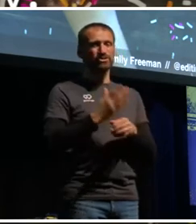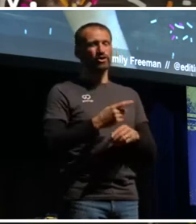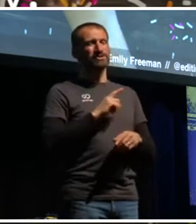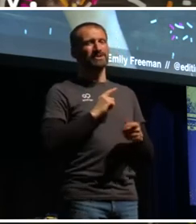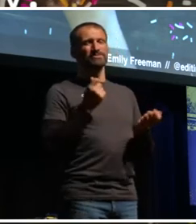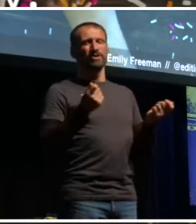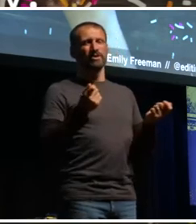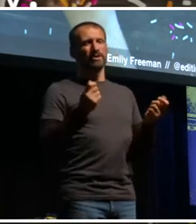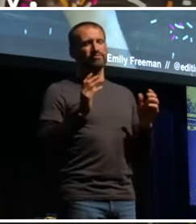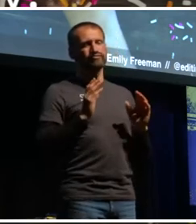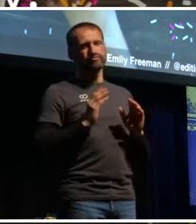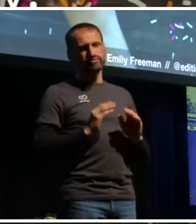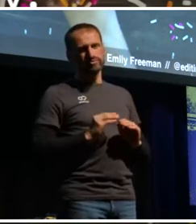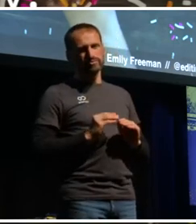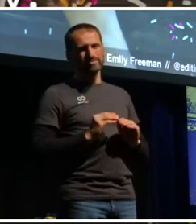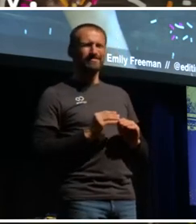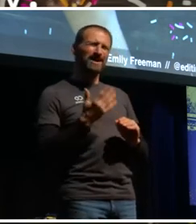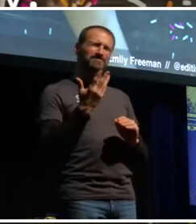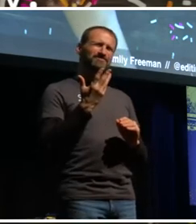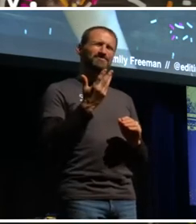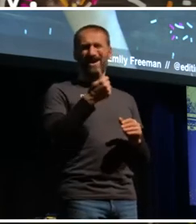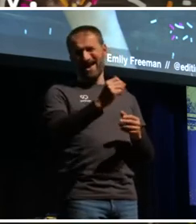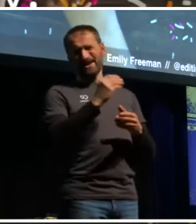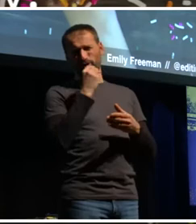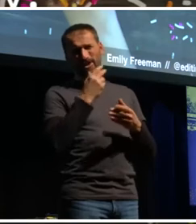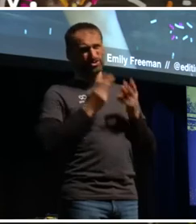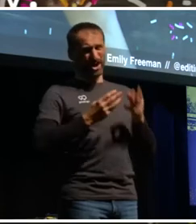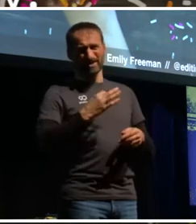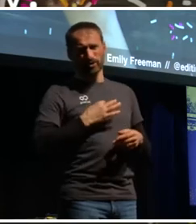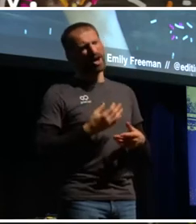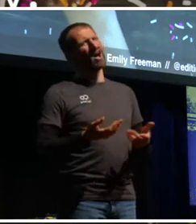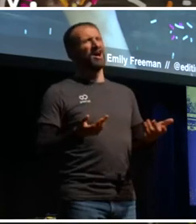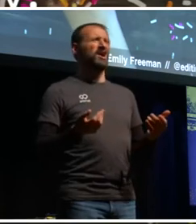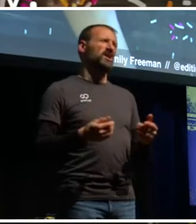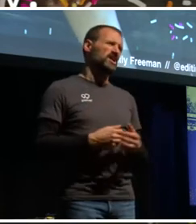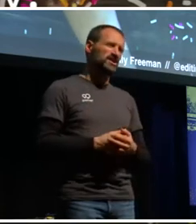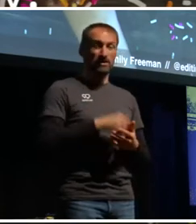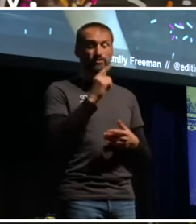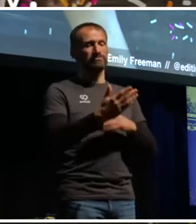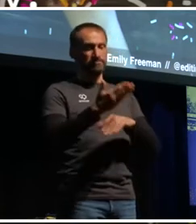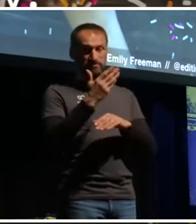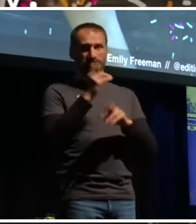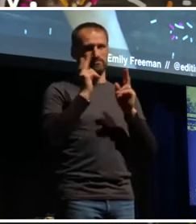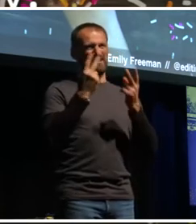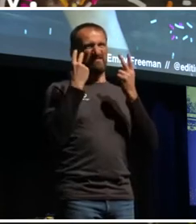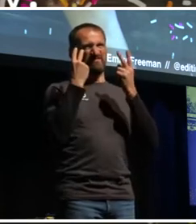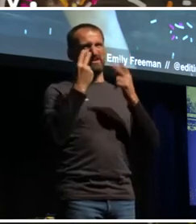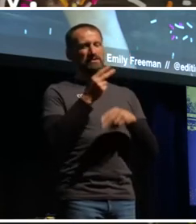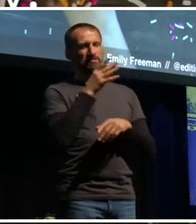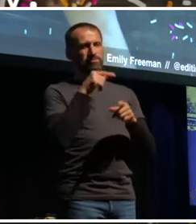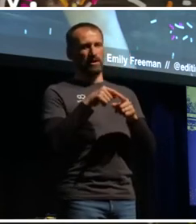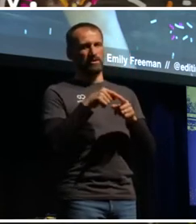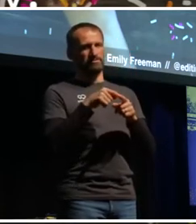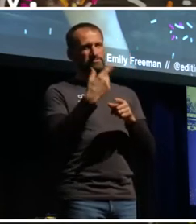harm can one donut really do? Then, say, you're assigned an urgent bug that's affecting customers, and your boss is probably